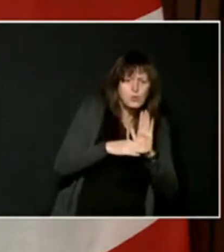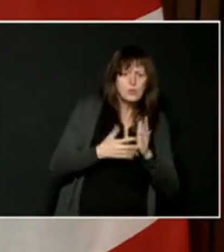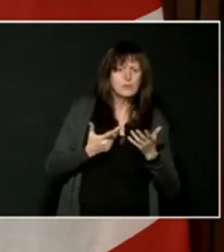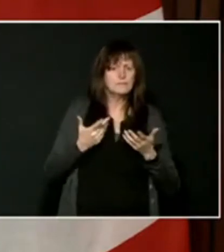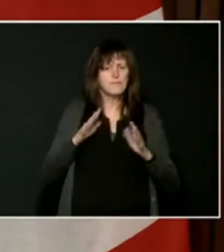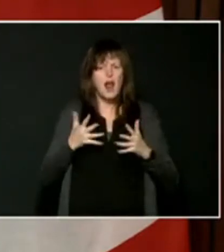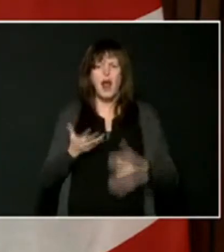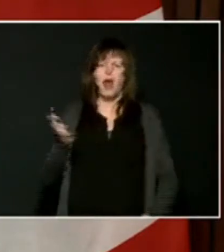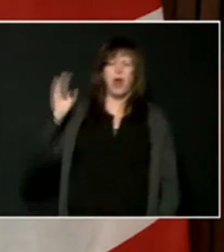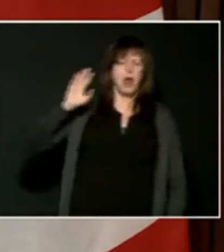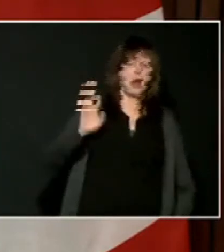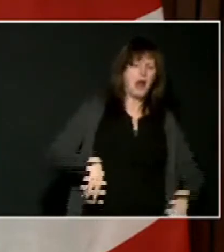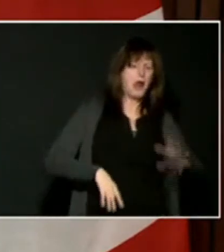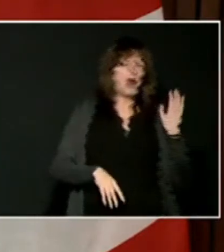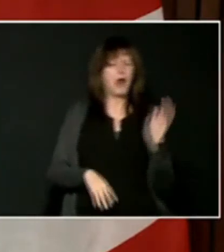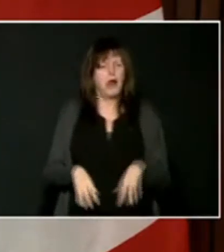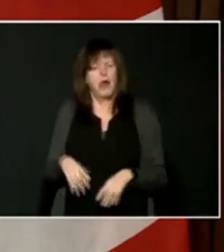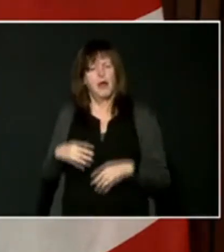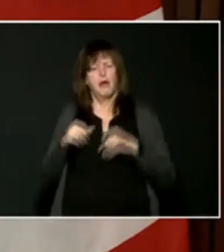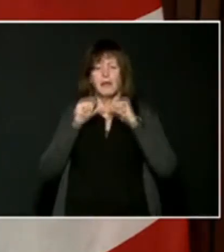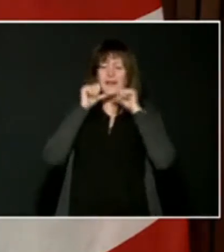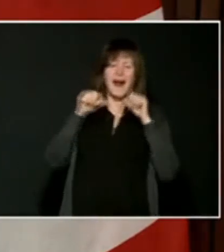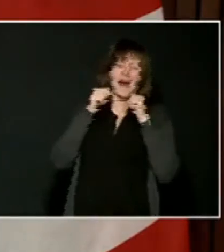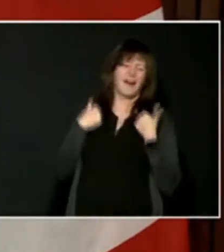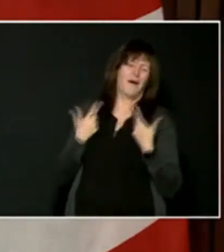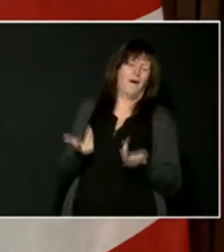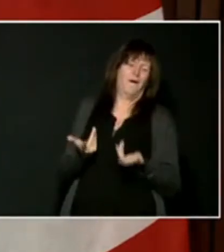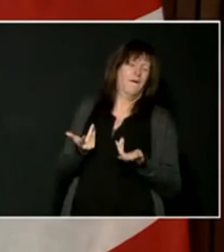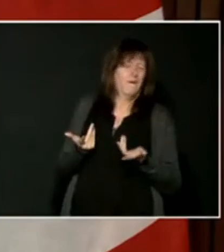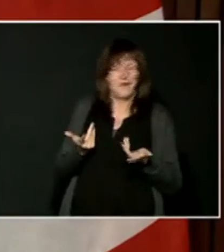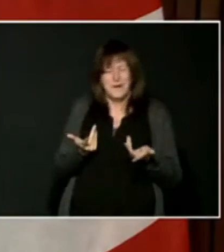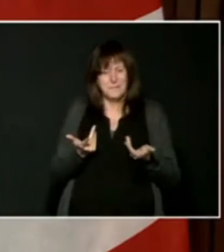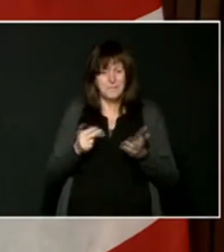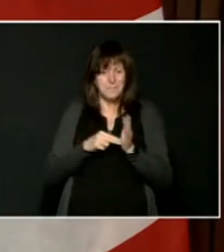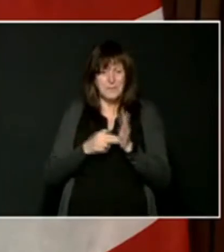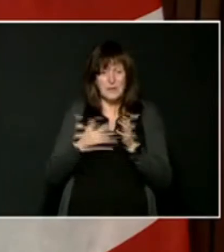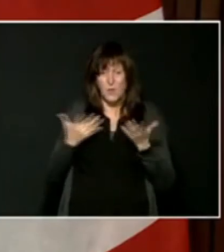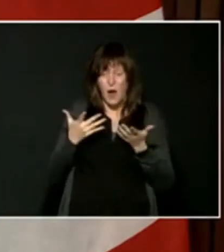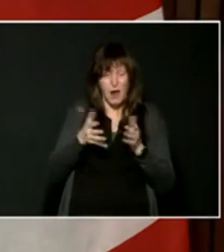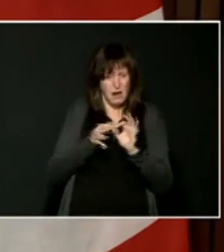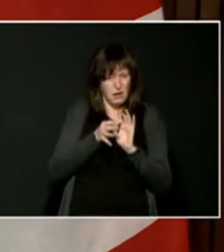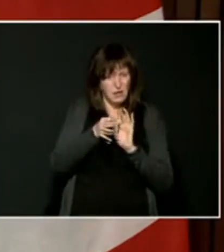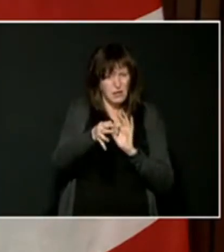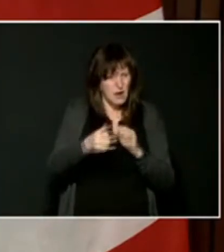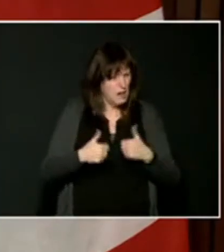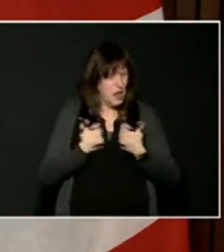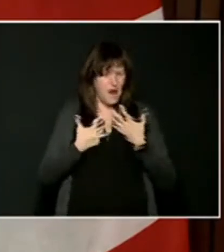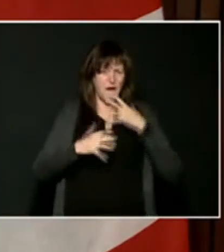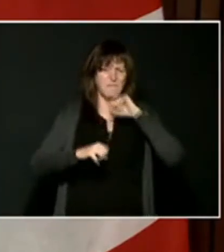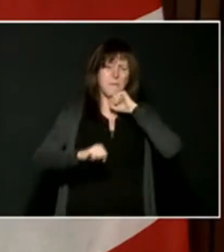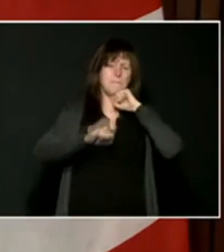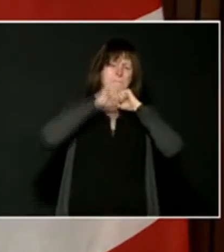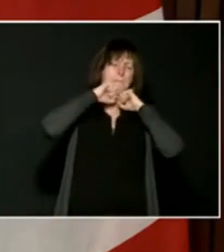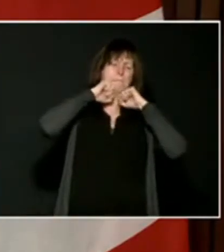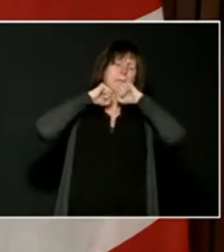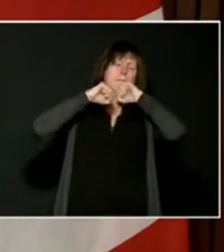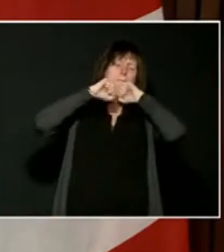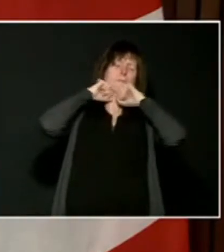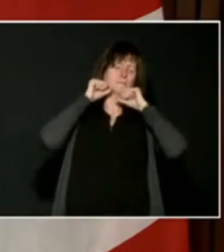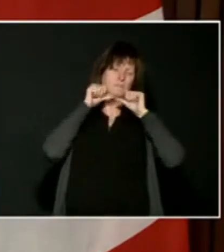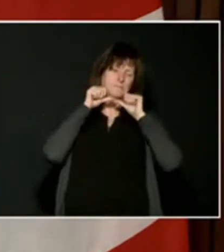pandemic and make life harder for everyone. And this is particularly true for children and for